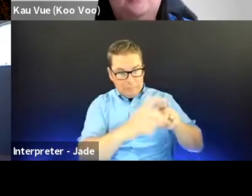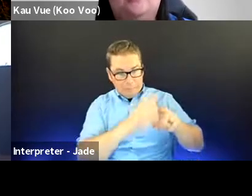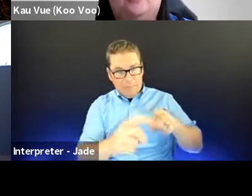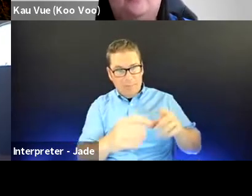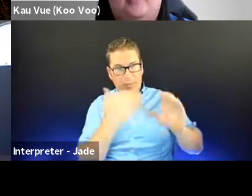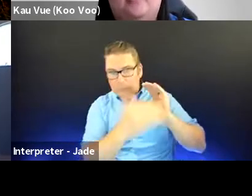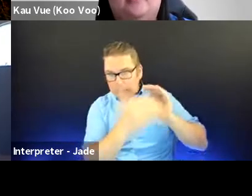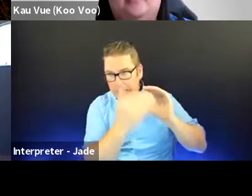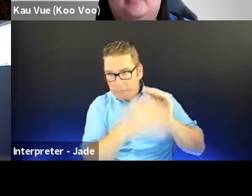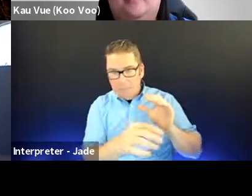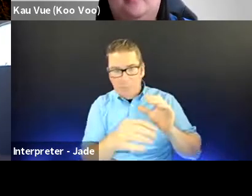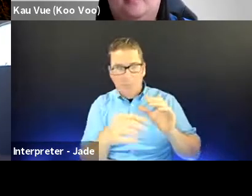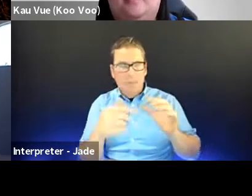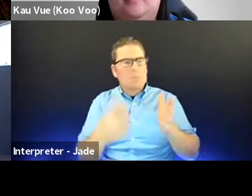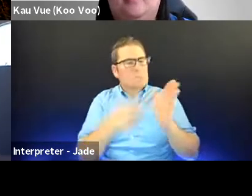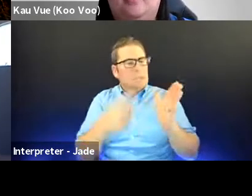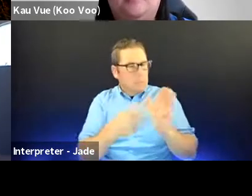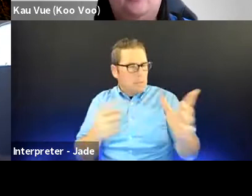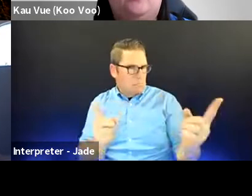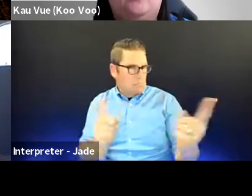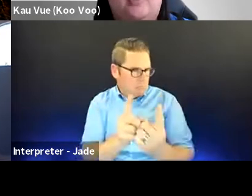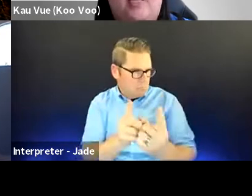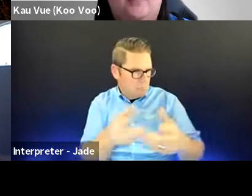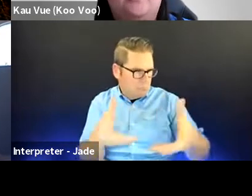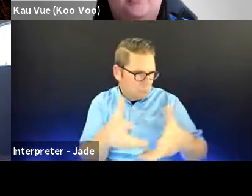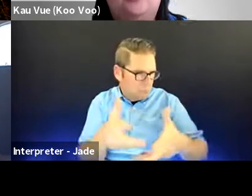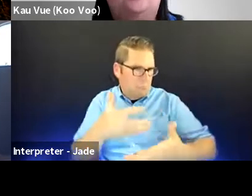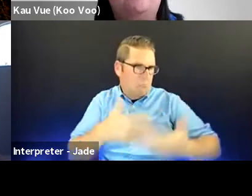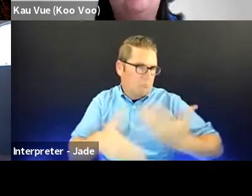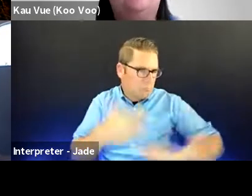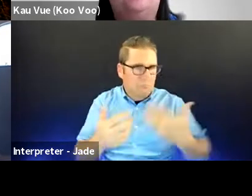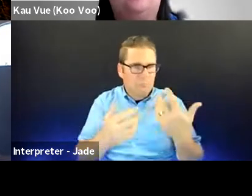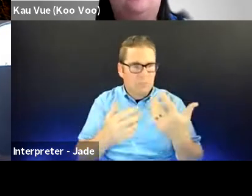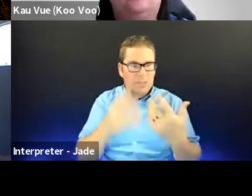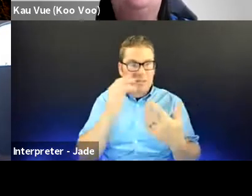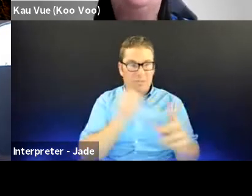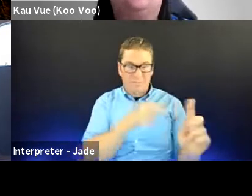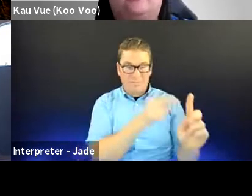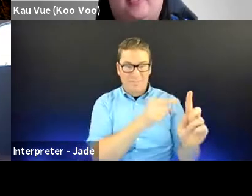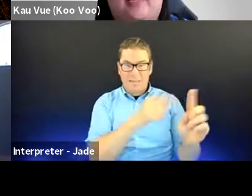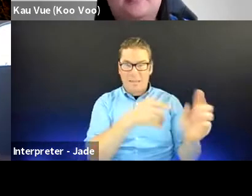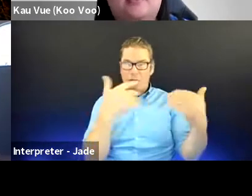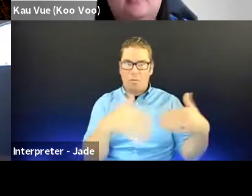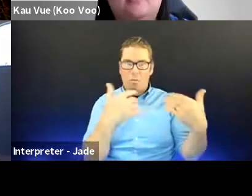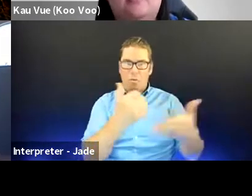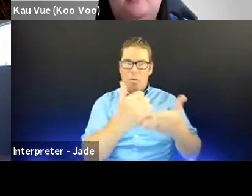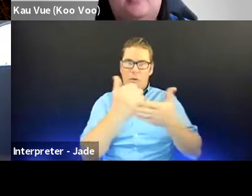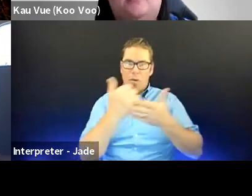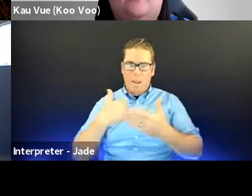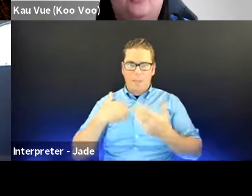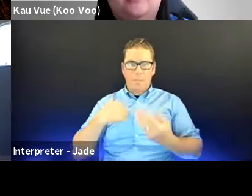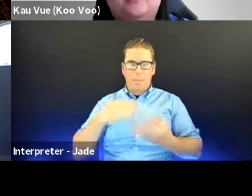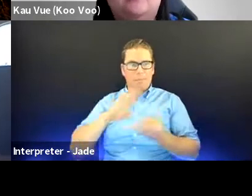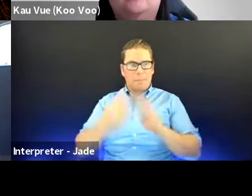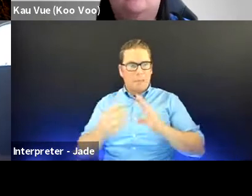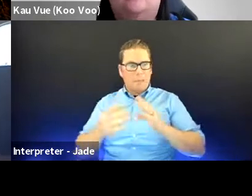she's really served as somebody who's helped kind of shape me into the instructor that I am today because